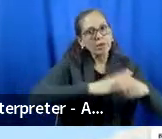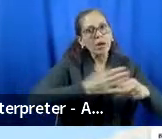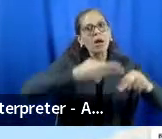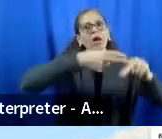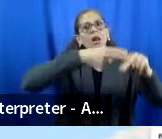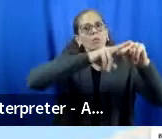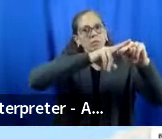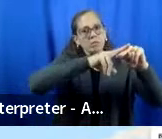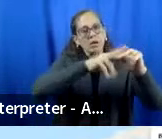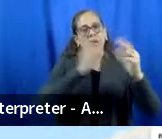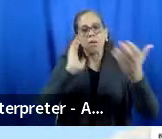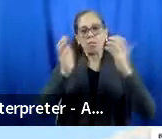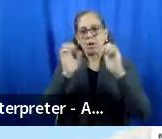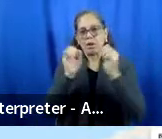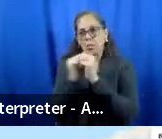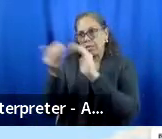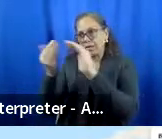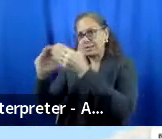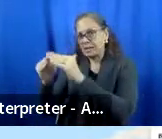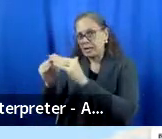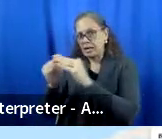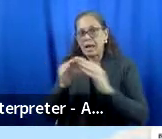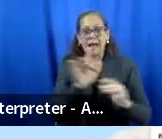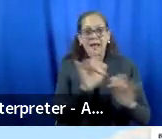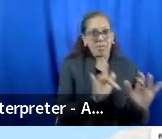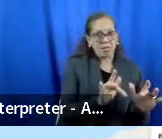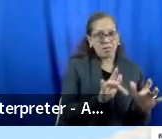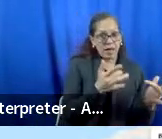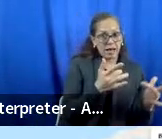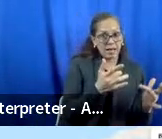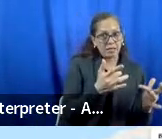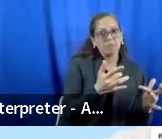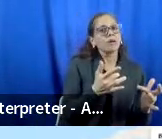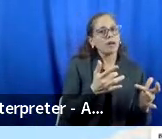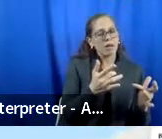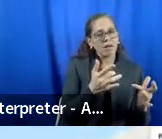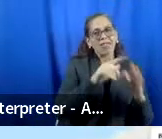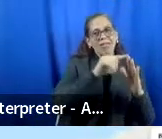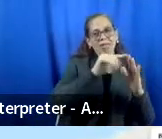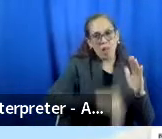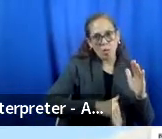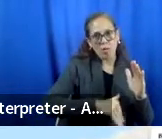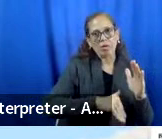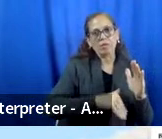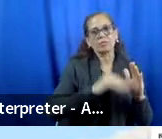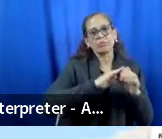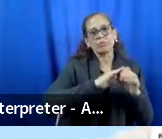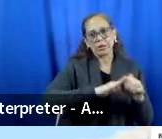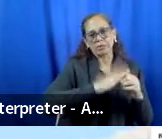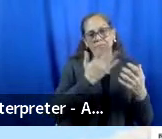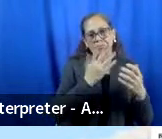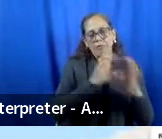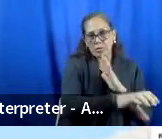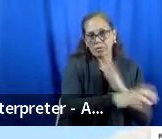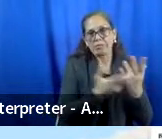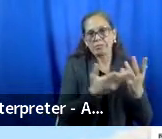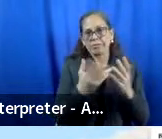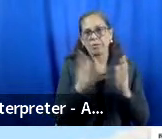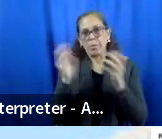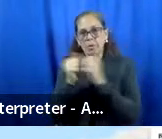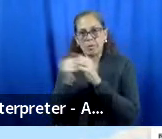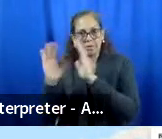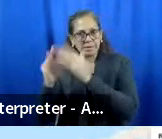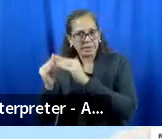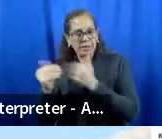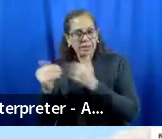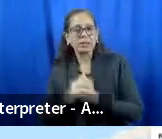to the rest of the city, and lighter colored areas have relatively lower market pressure. So